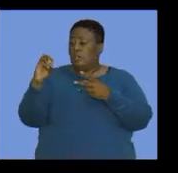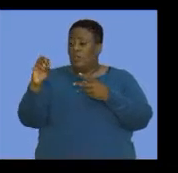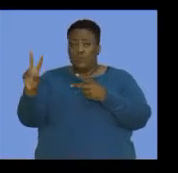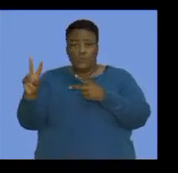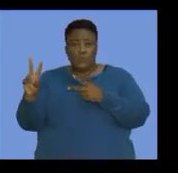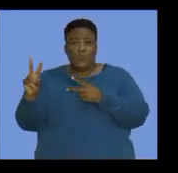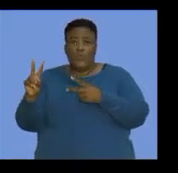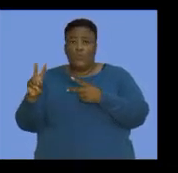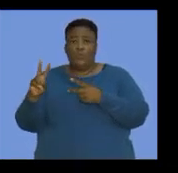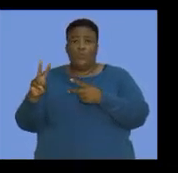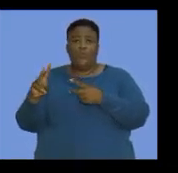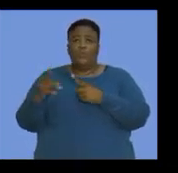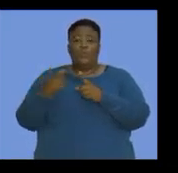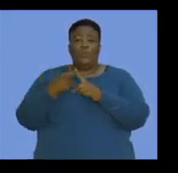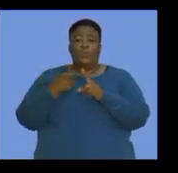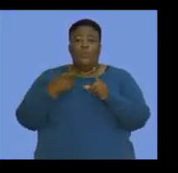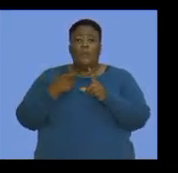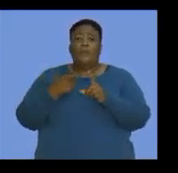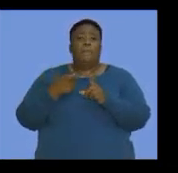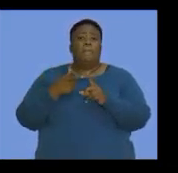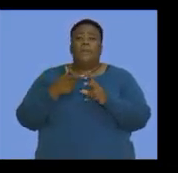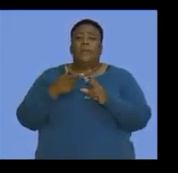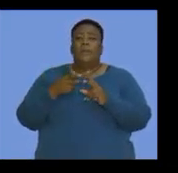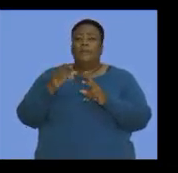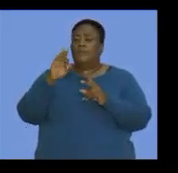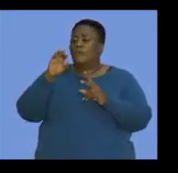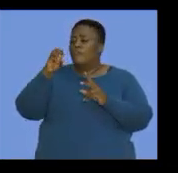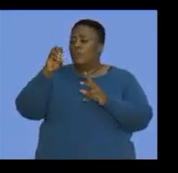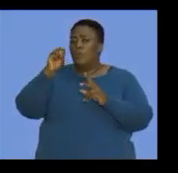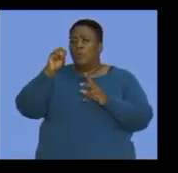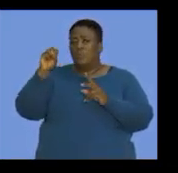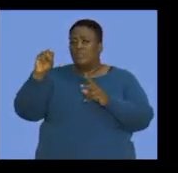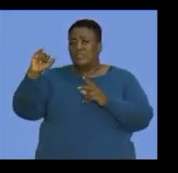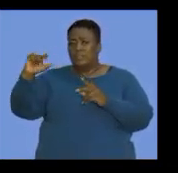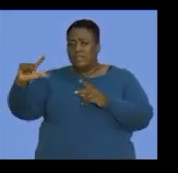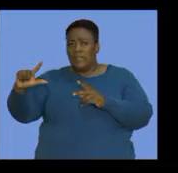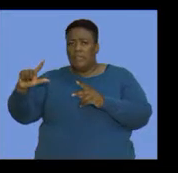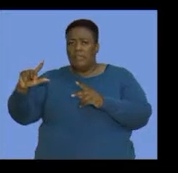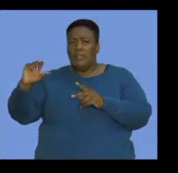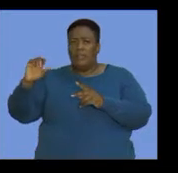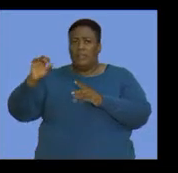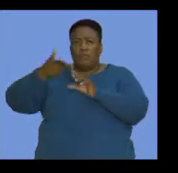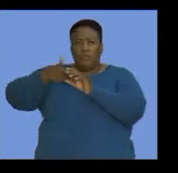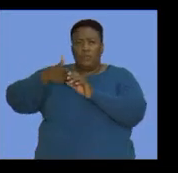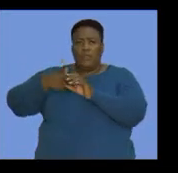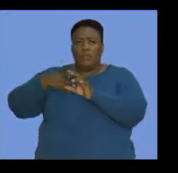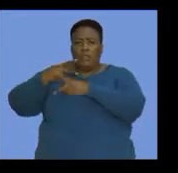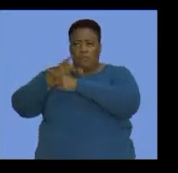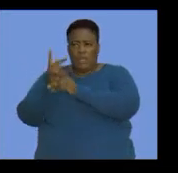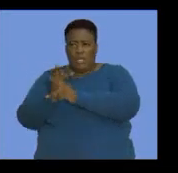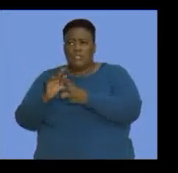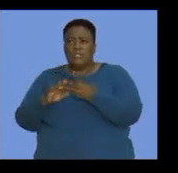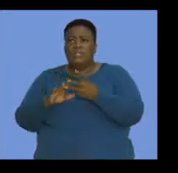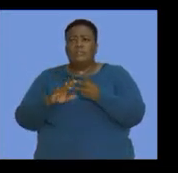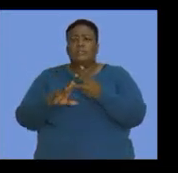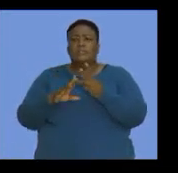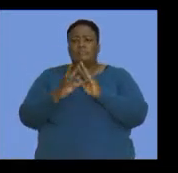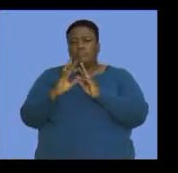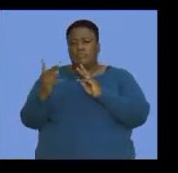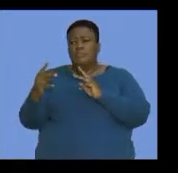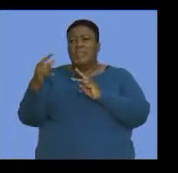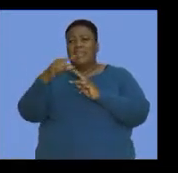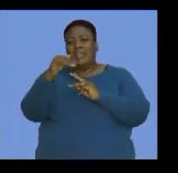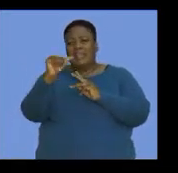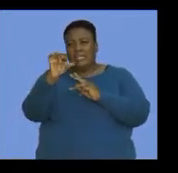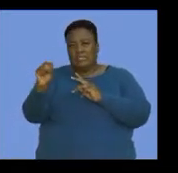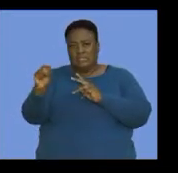your fossil fuel production, as well as sulfur dioxide. These are examples of waste that are in a gaseous